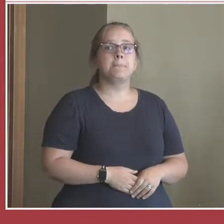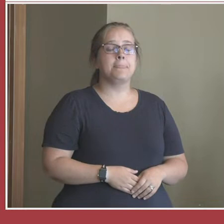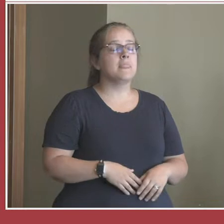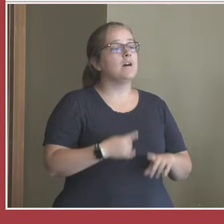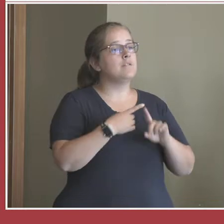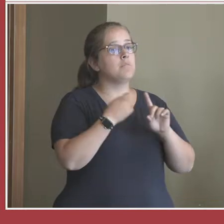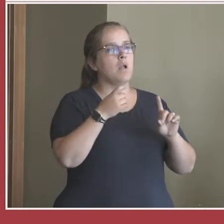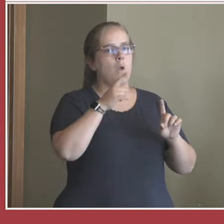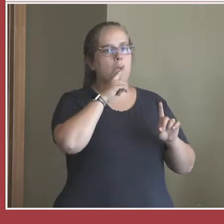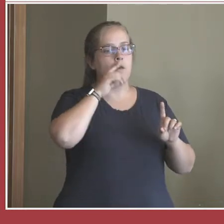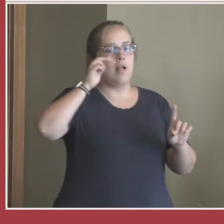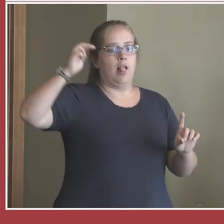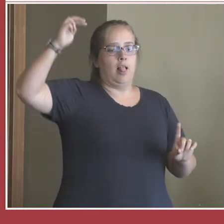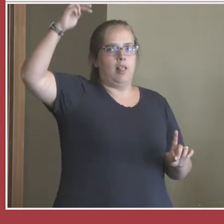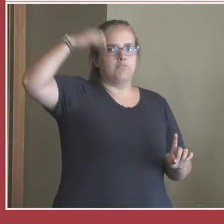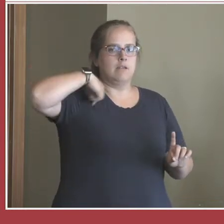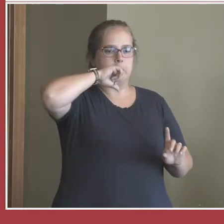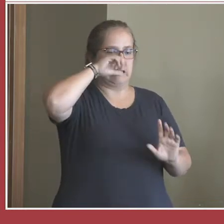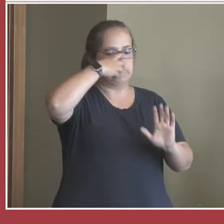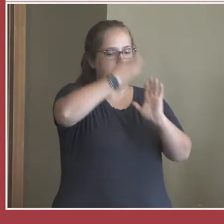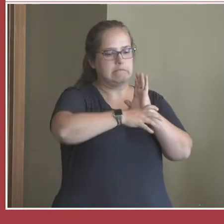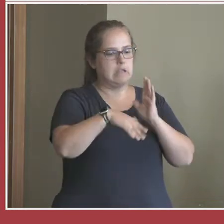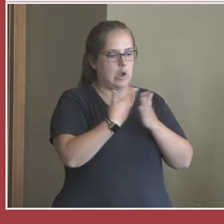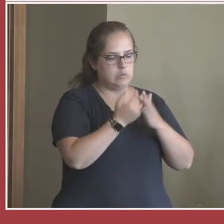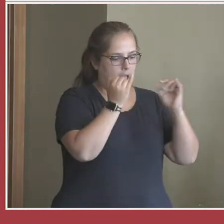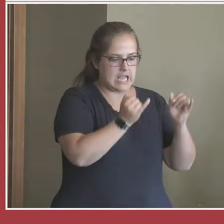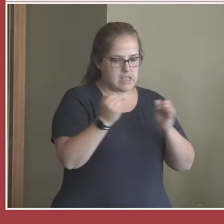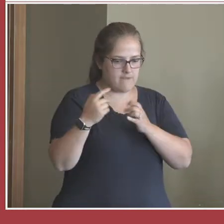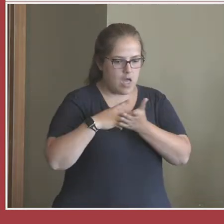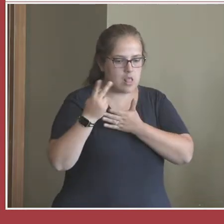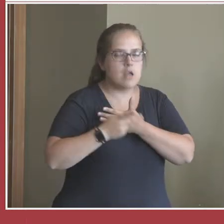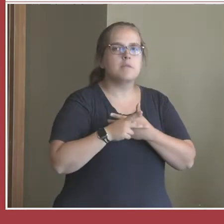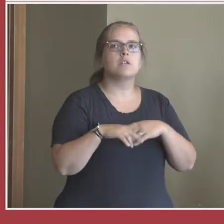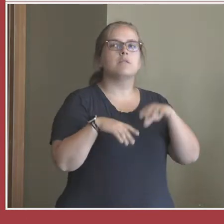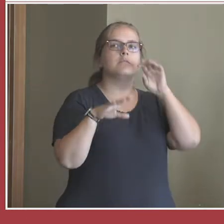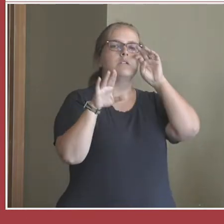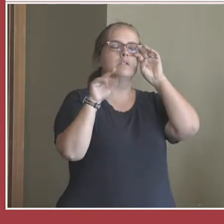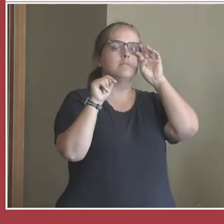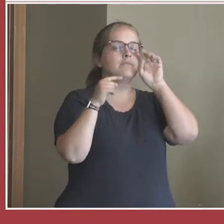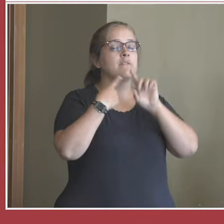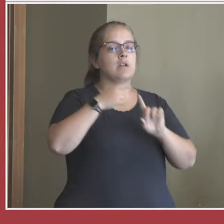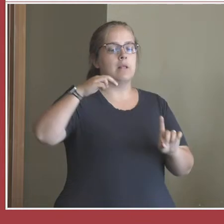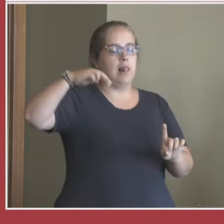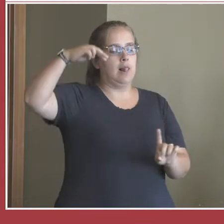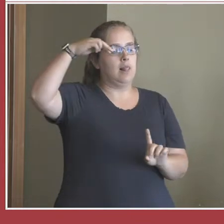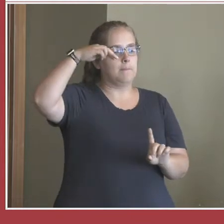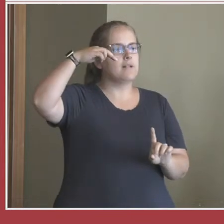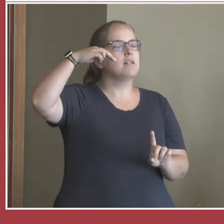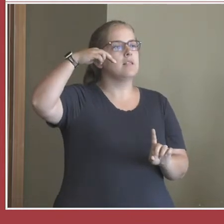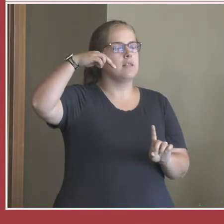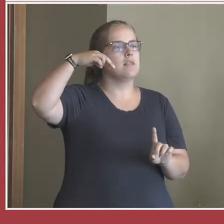From a very high level, I won't dive into all the individual programs here, but from a high level,